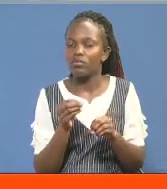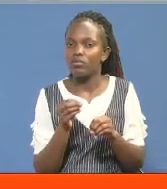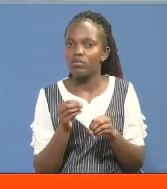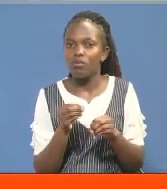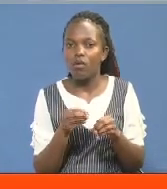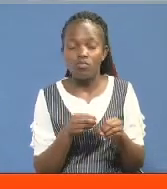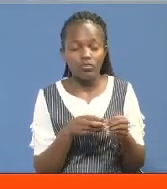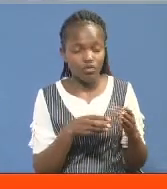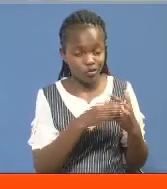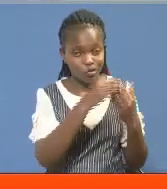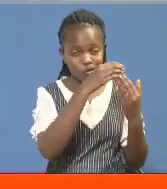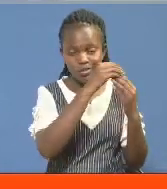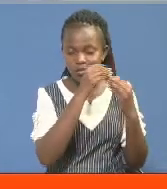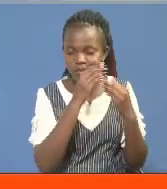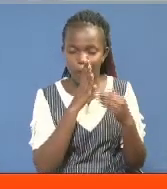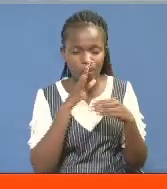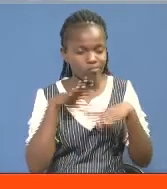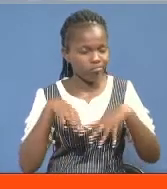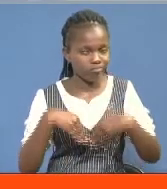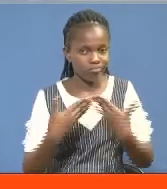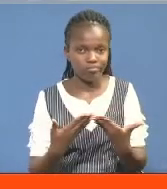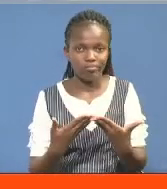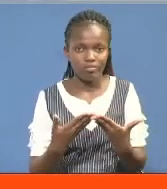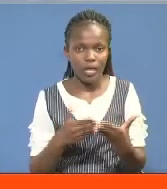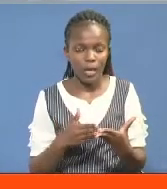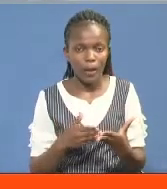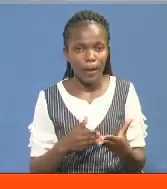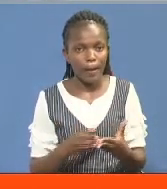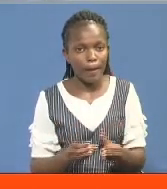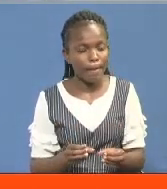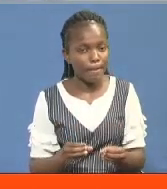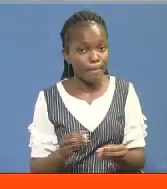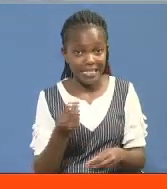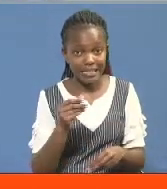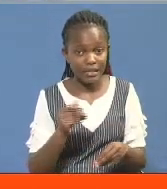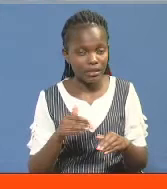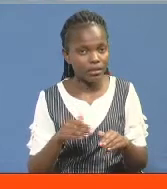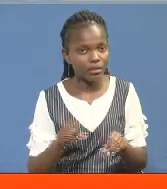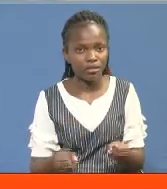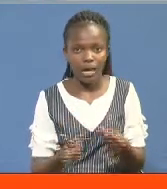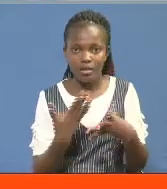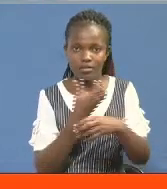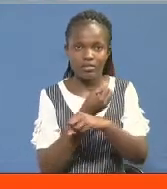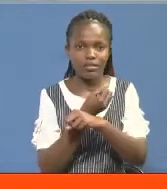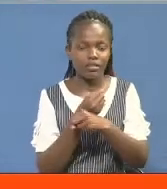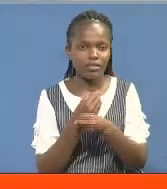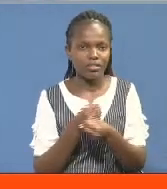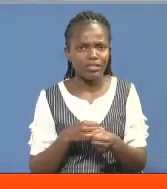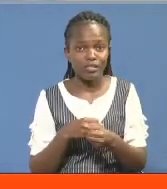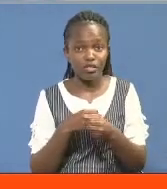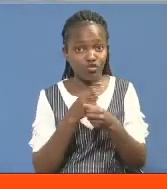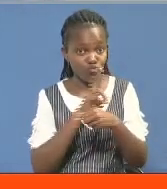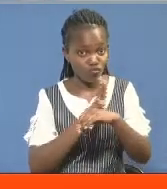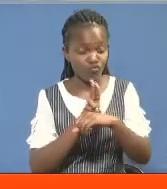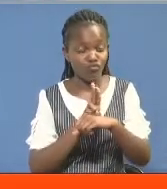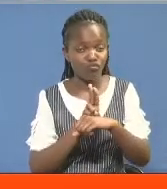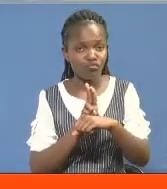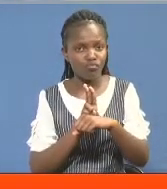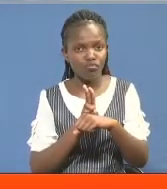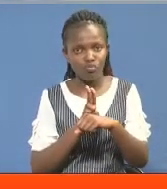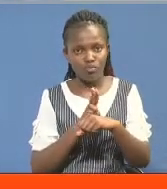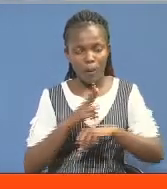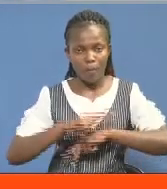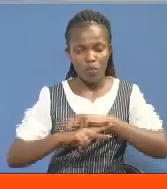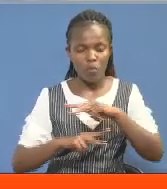win-win situation. Remember, we are spending a lot of money, almost 15 billion on this project. Why would we go through that